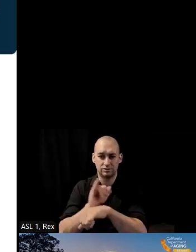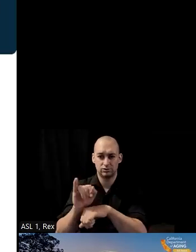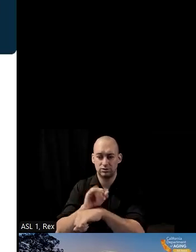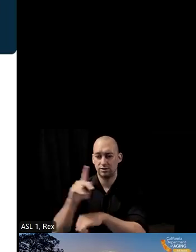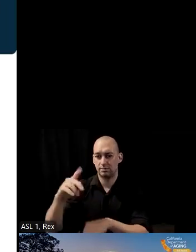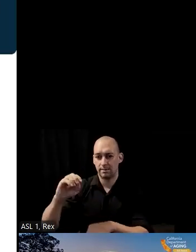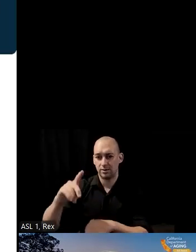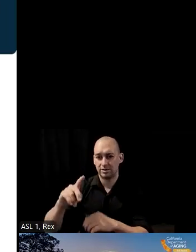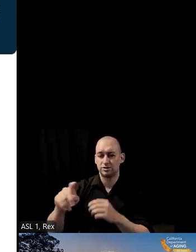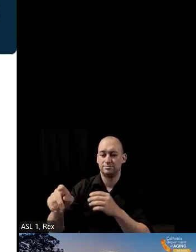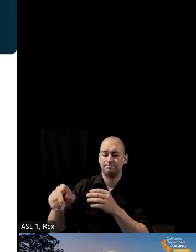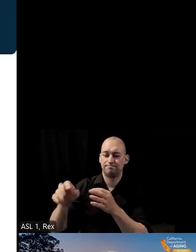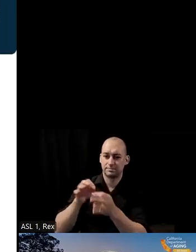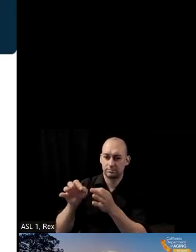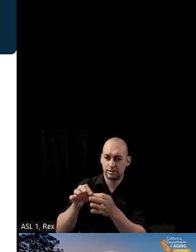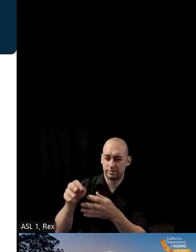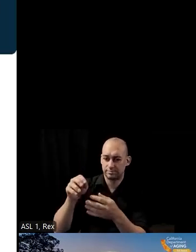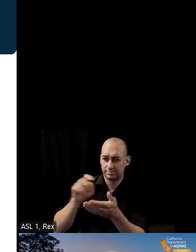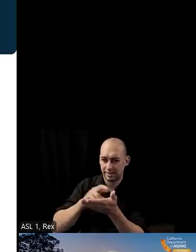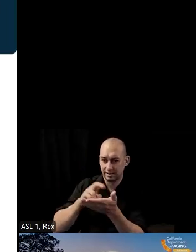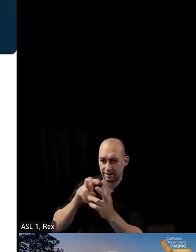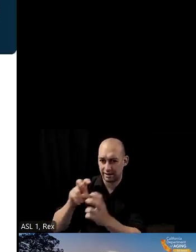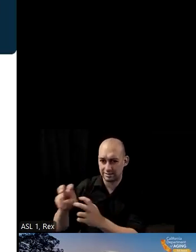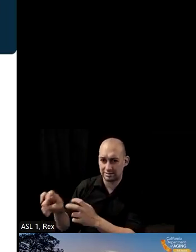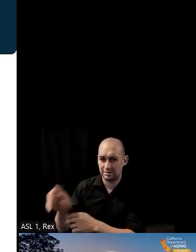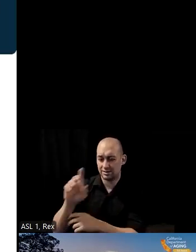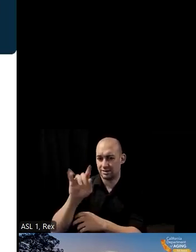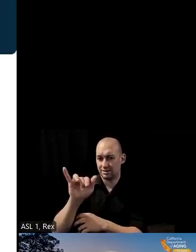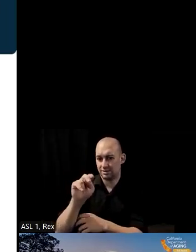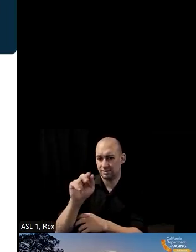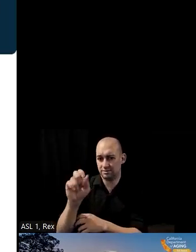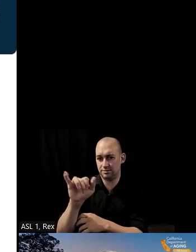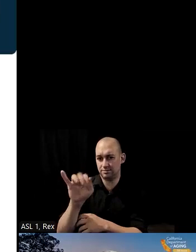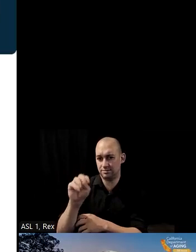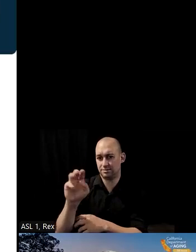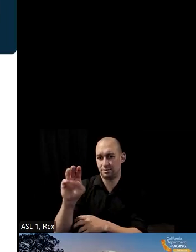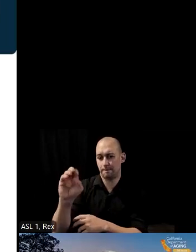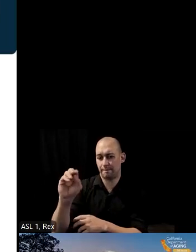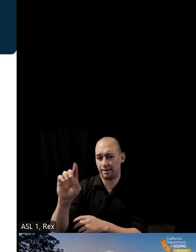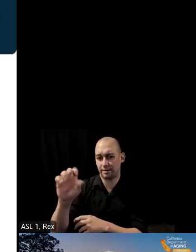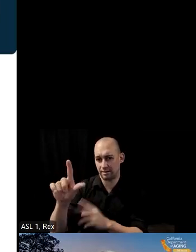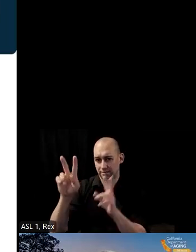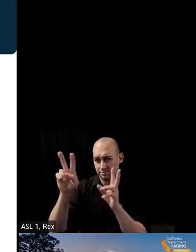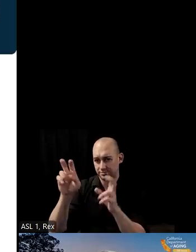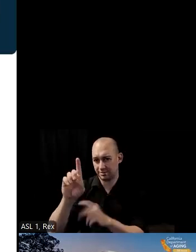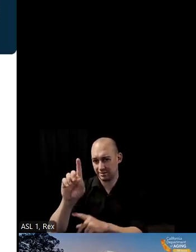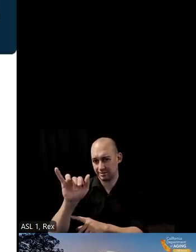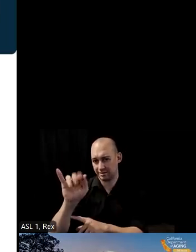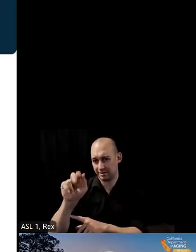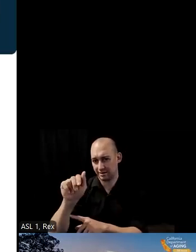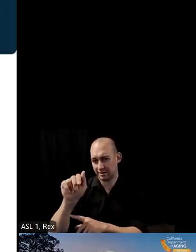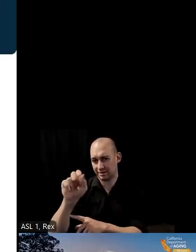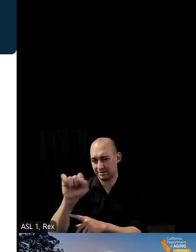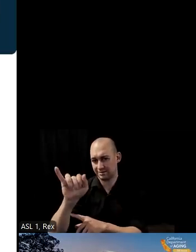profile. And through something that they have called the DynaSim model, we are projecting out the needs of our